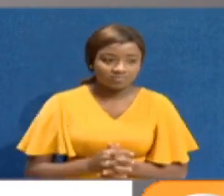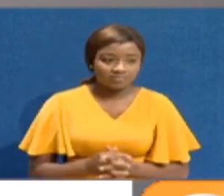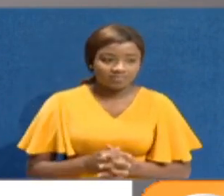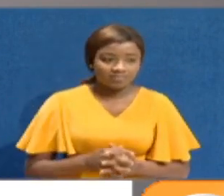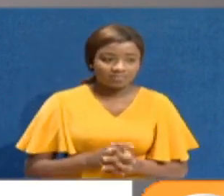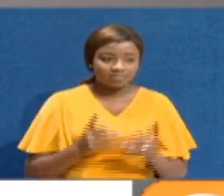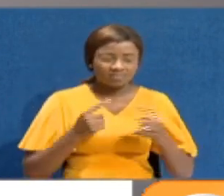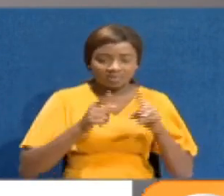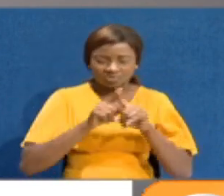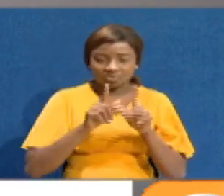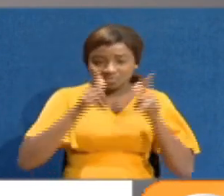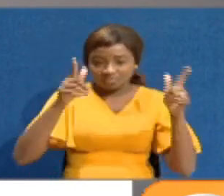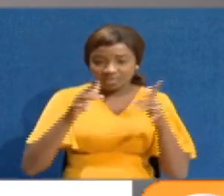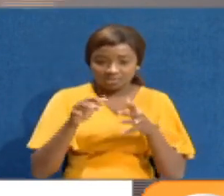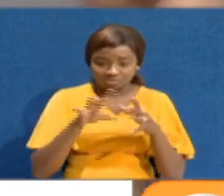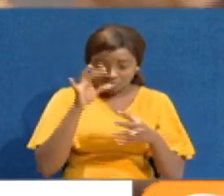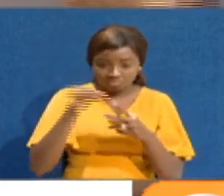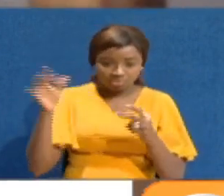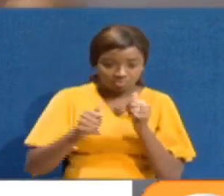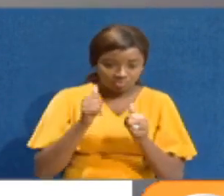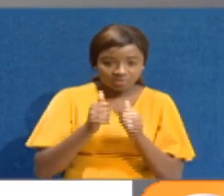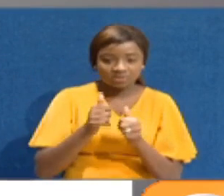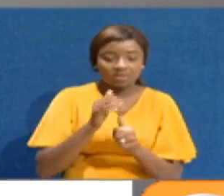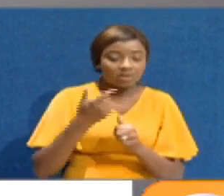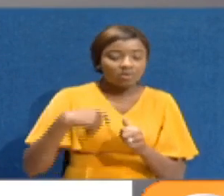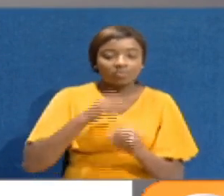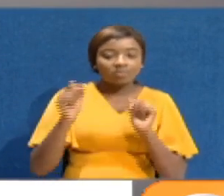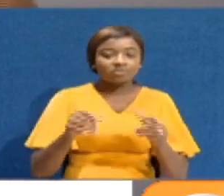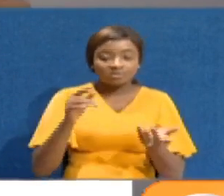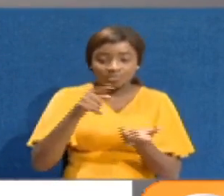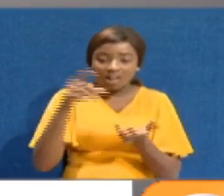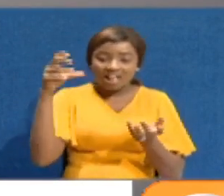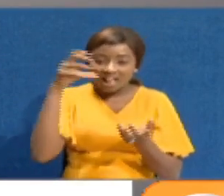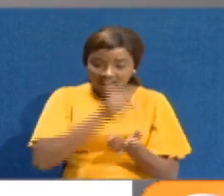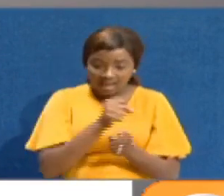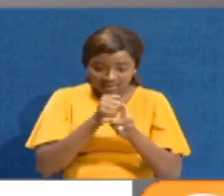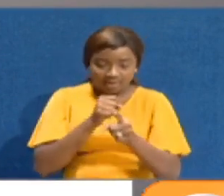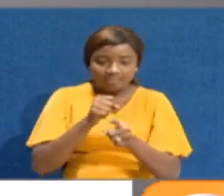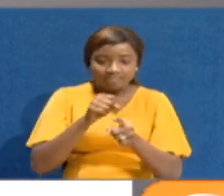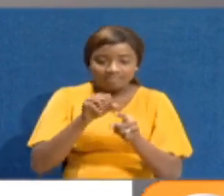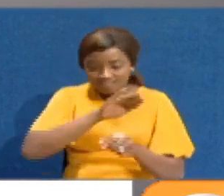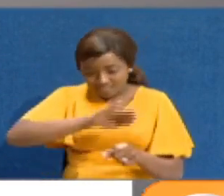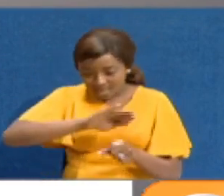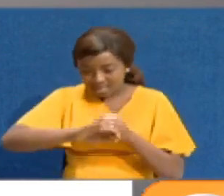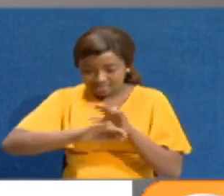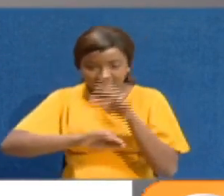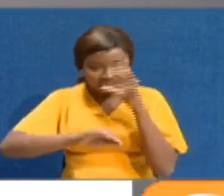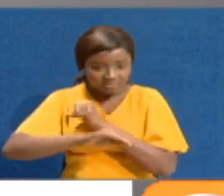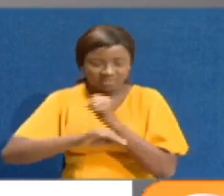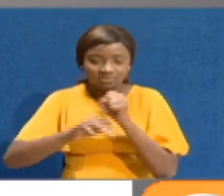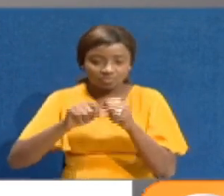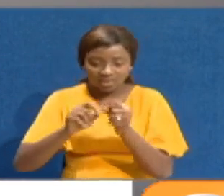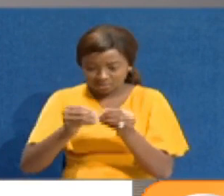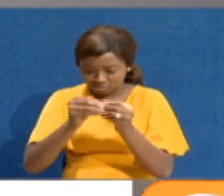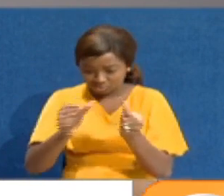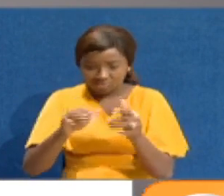biggest alternative right now for members of parliament is really, how do we cut the deficit? How do we work within the revenues that we are able to